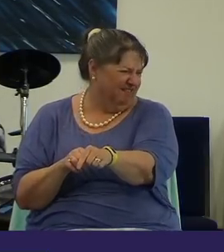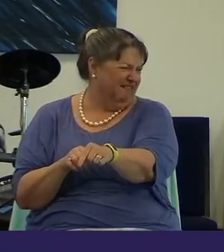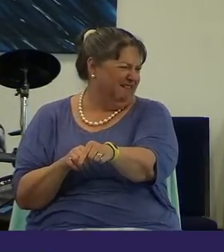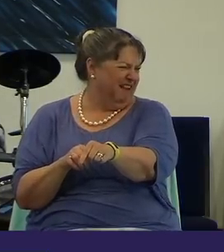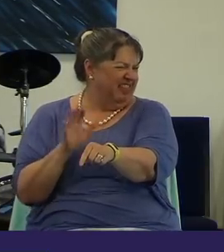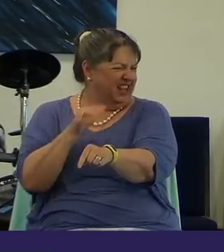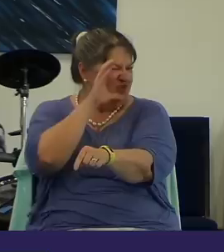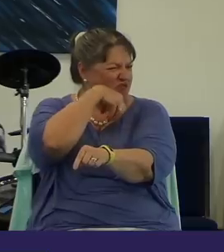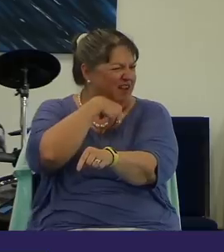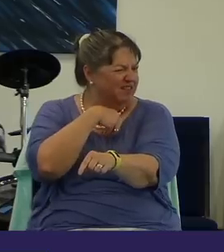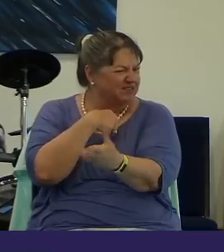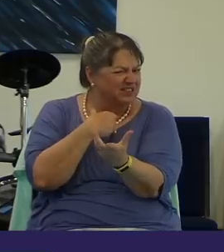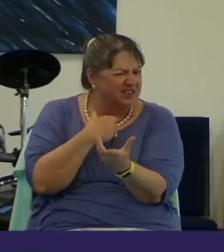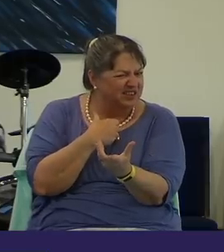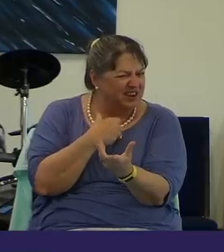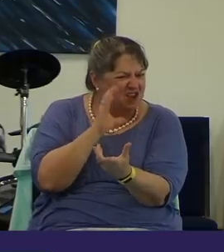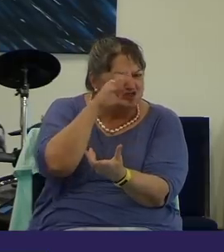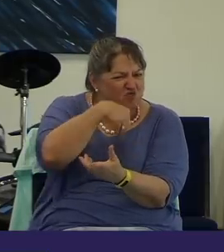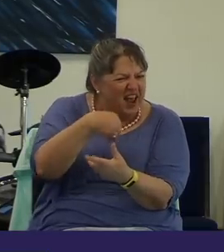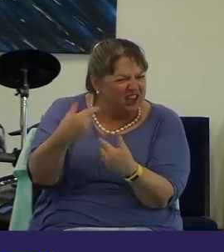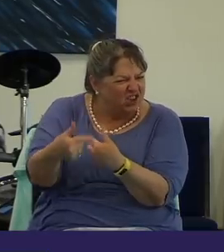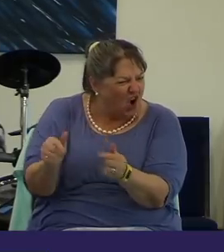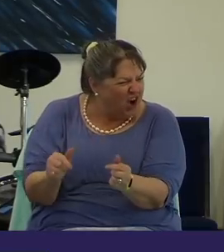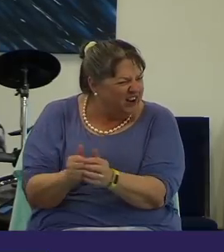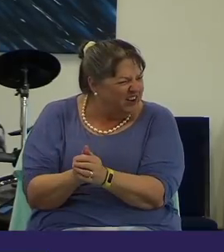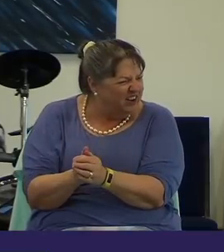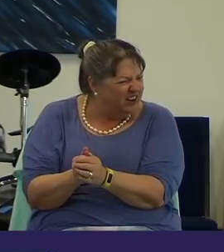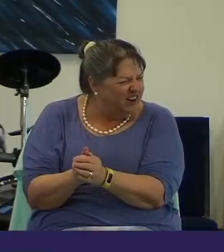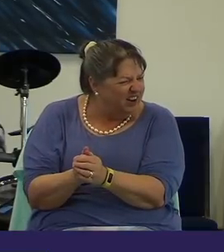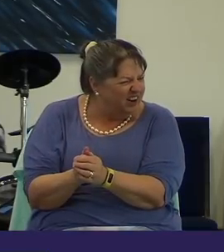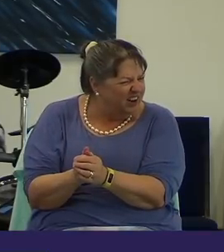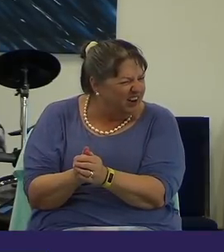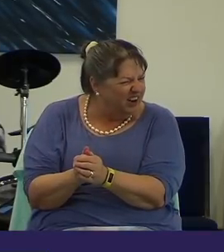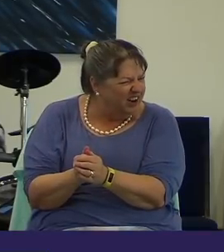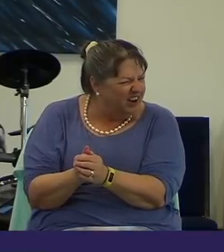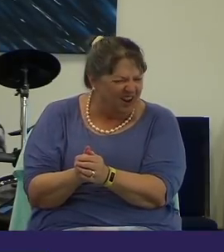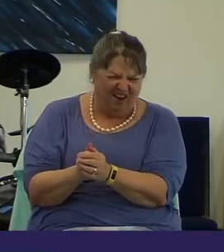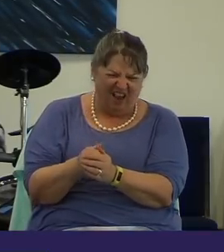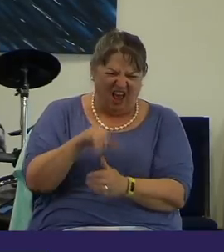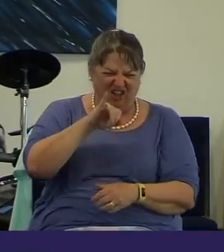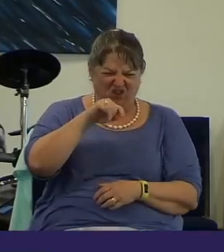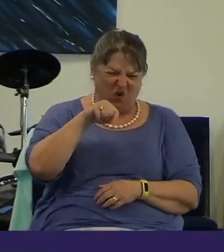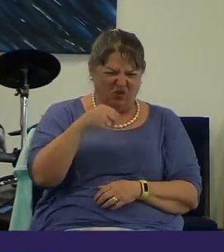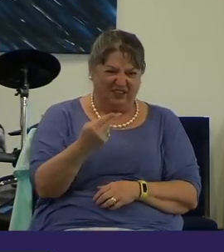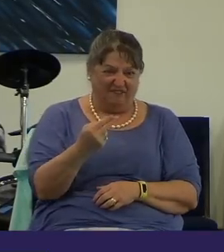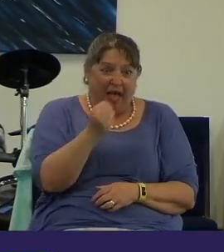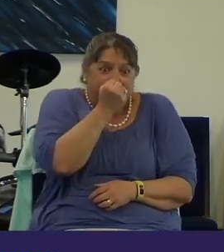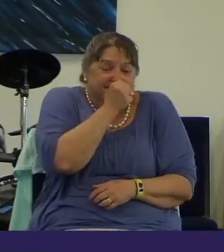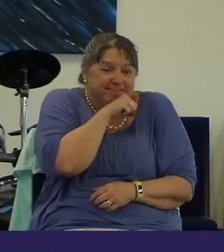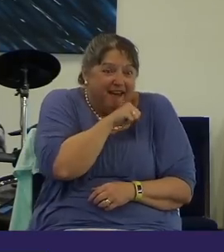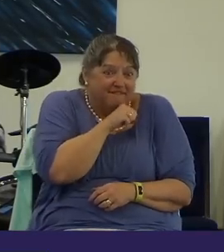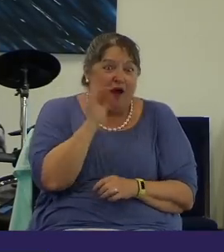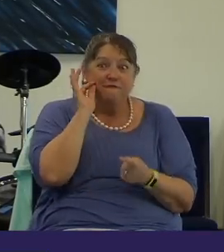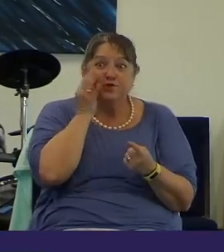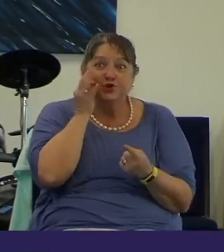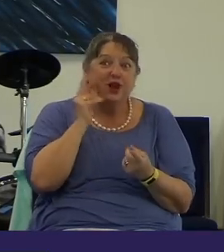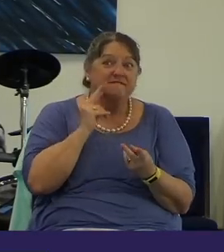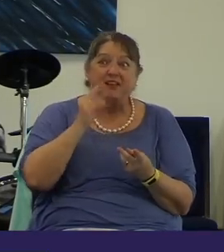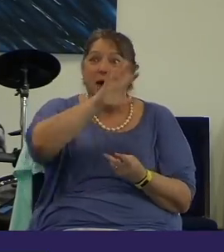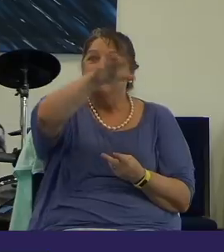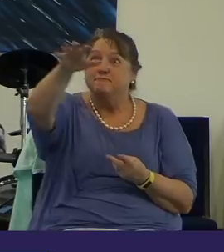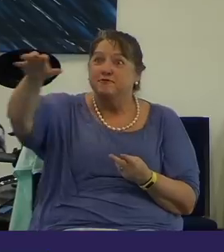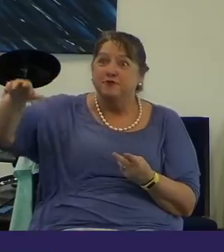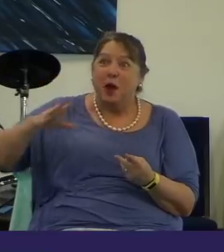Joseph had a tomb in his garden, which he built by himself. Why in the world would Joseph